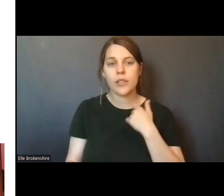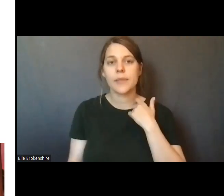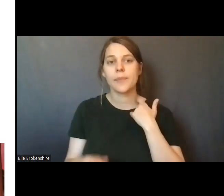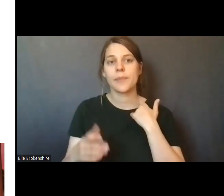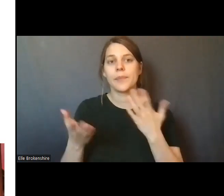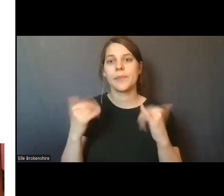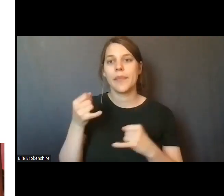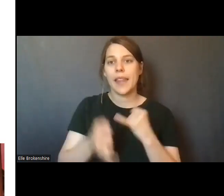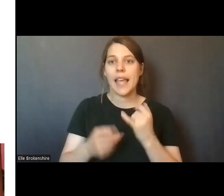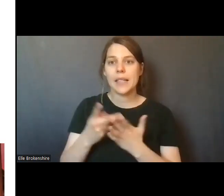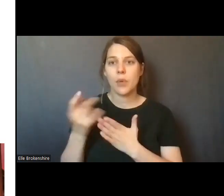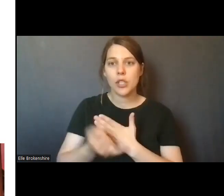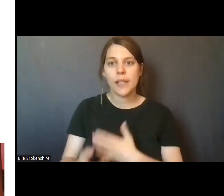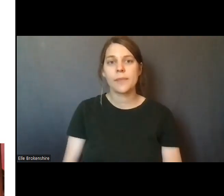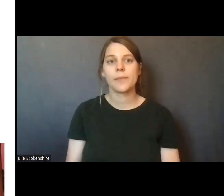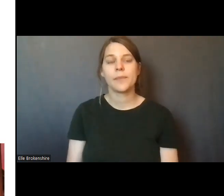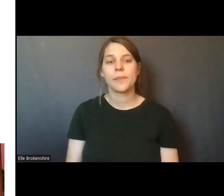final project